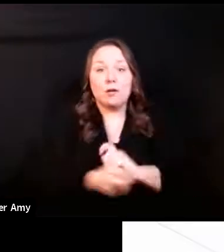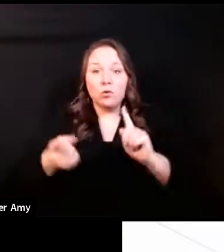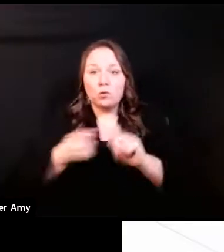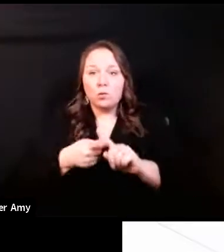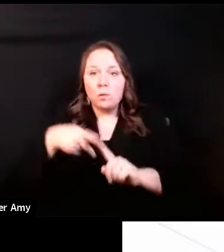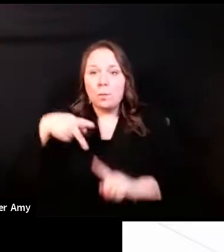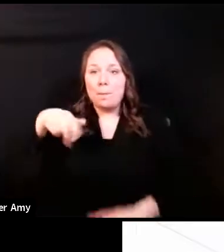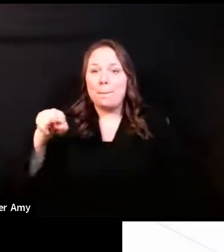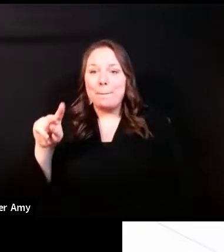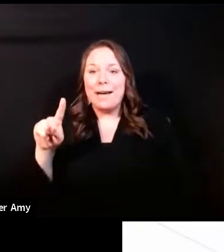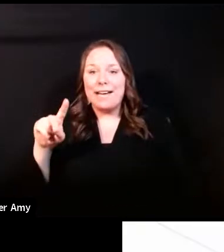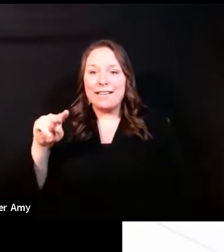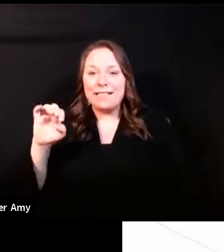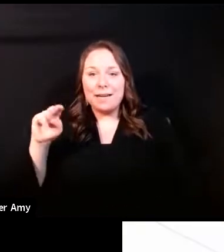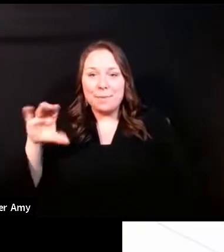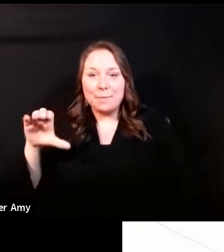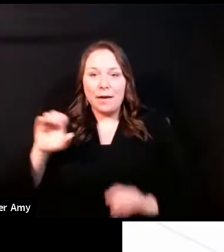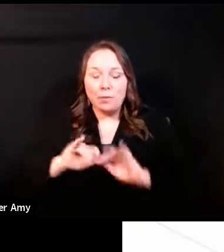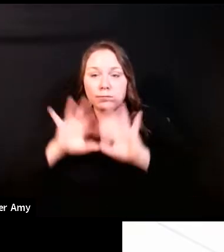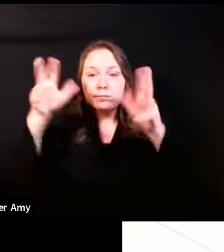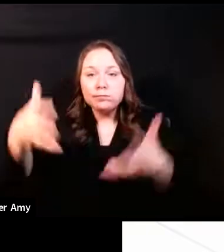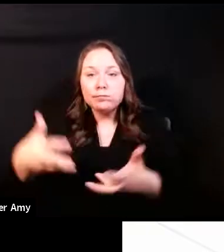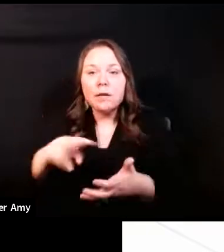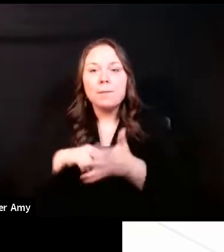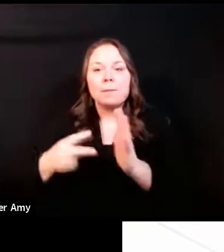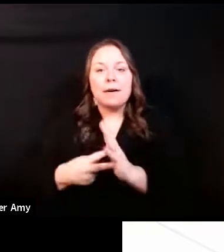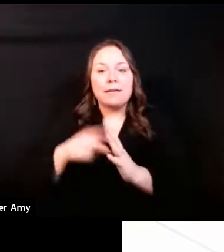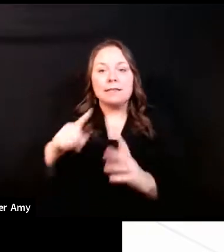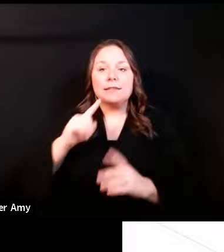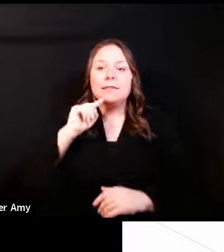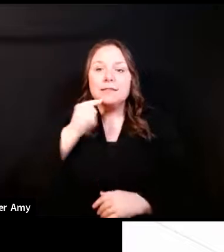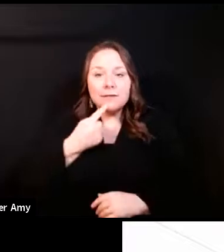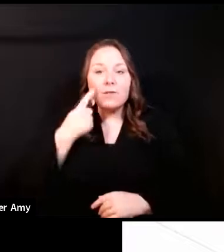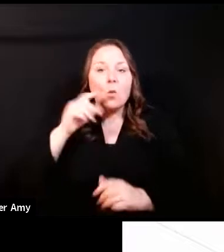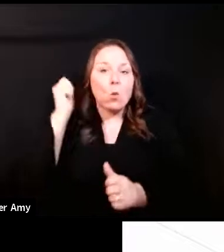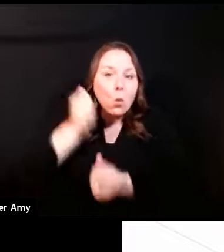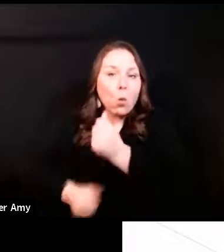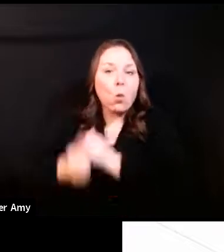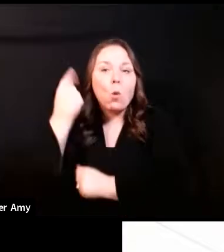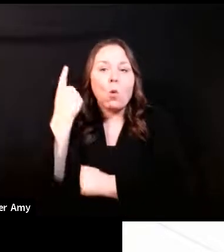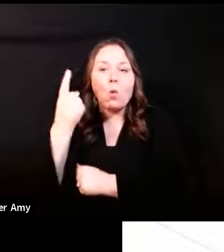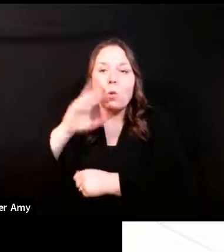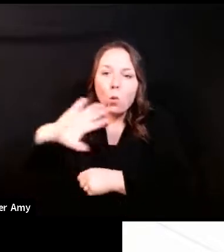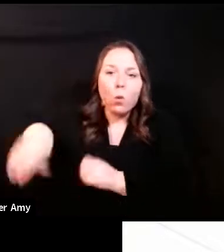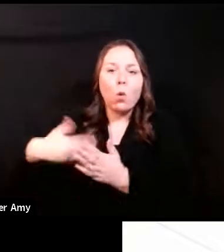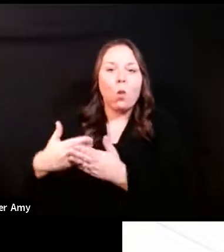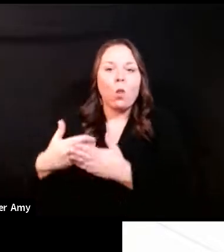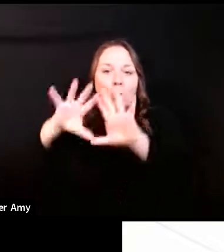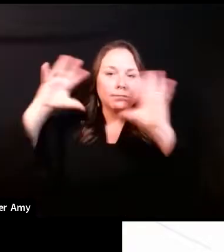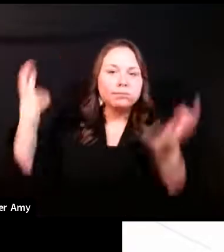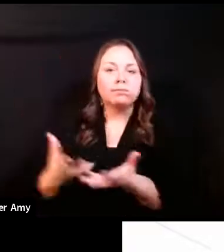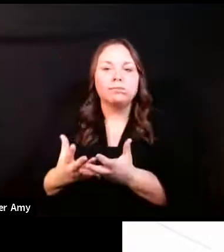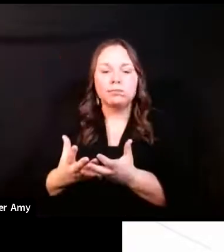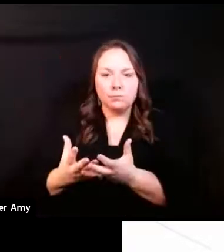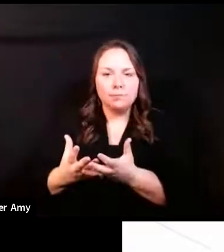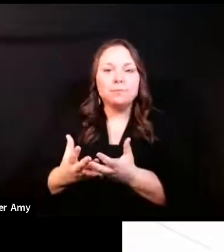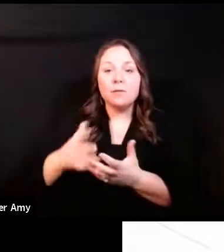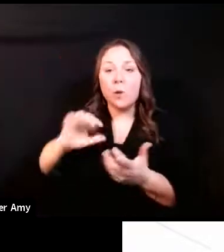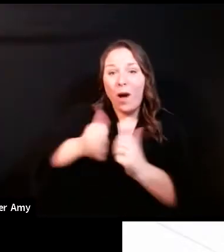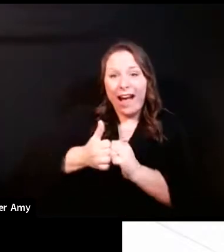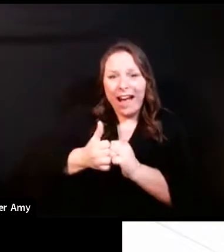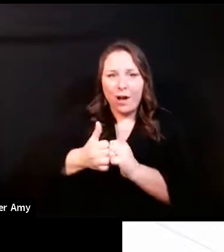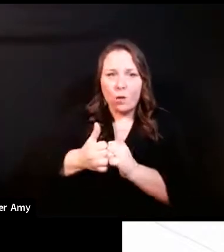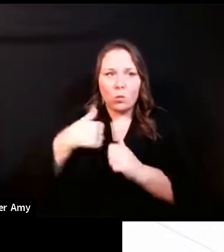really means there's a more significant threat to people all around the world. And so again, kind of thinking back to how are we going to tackle